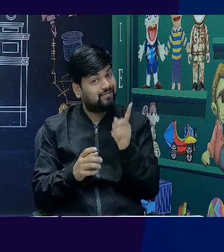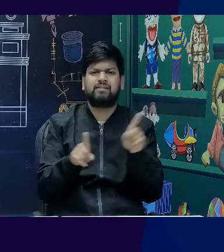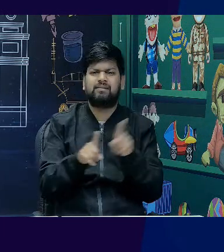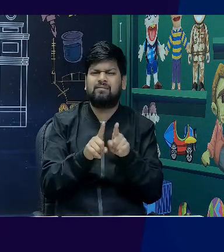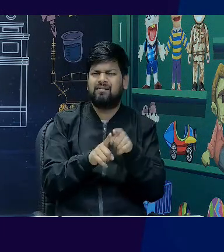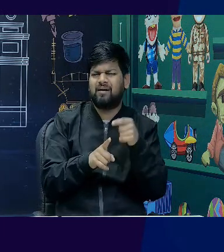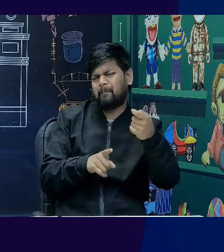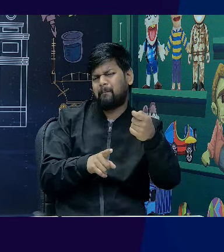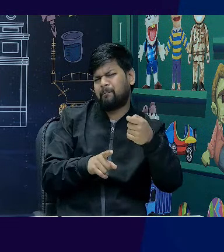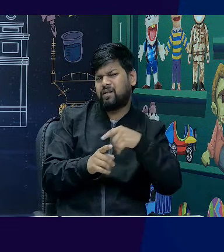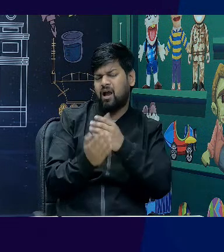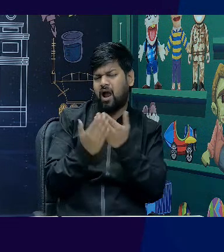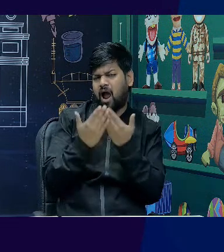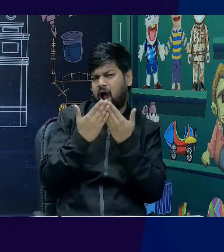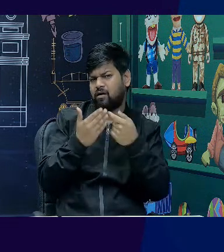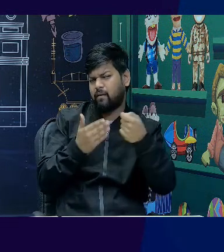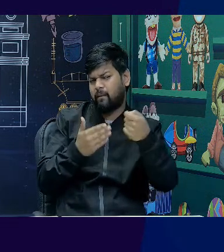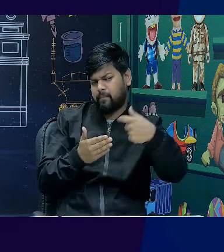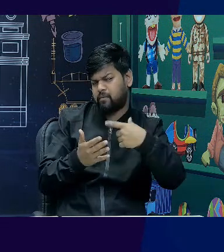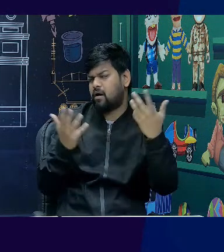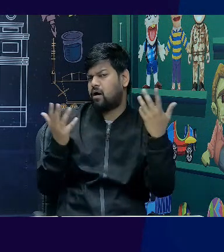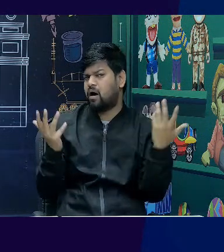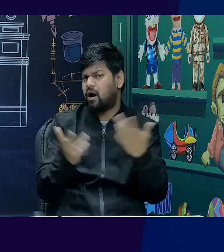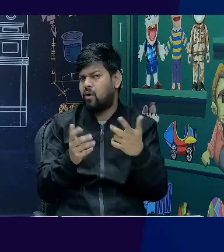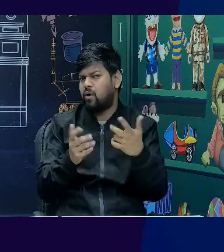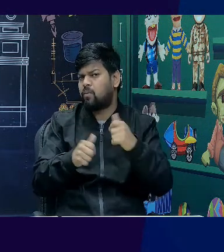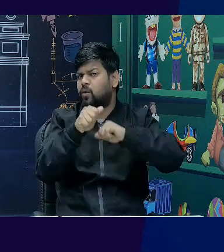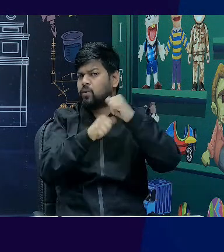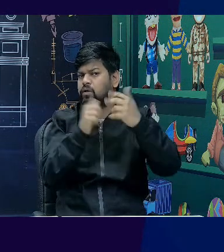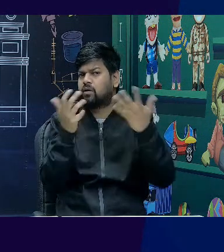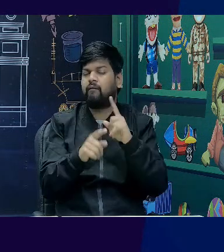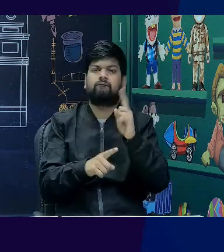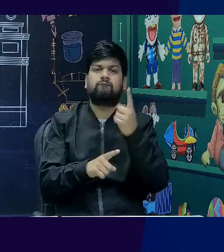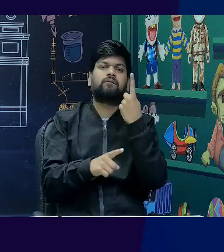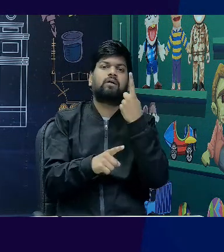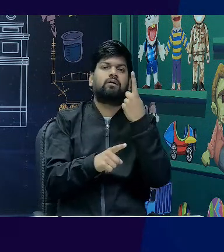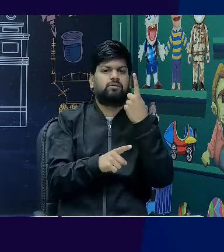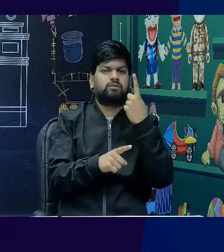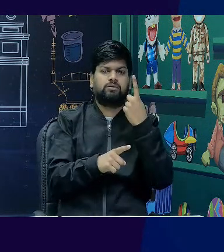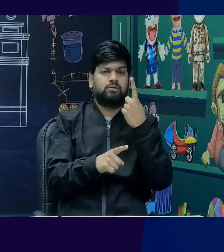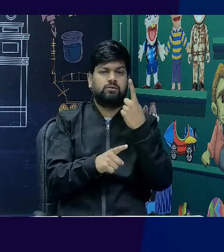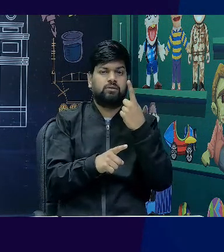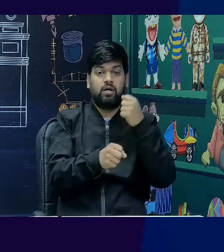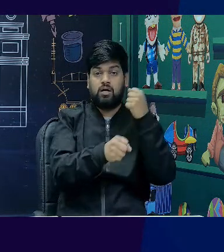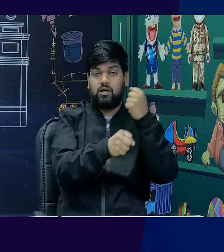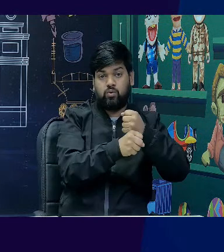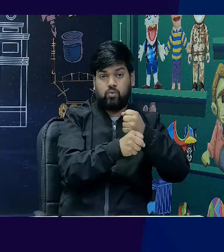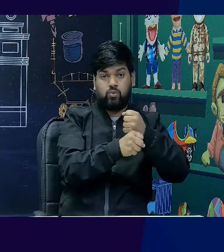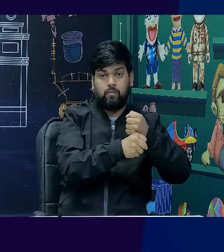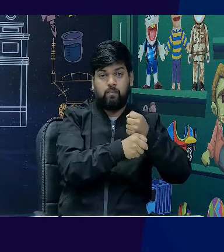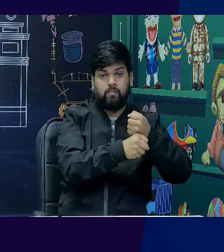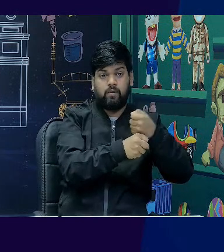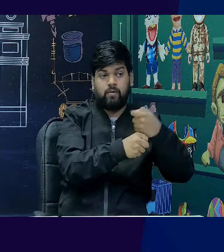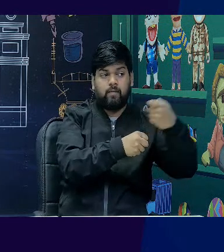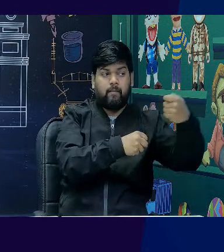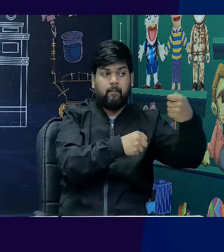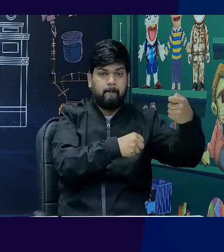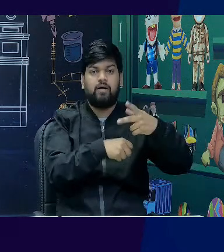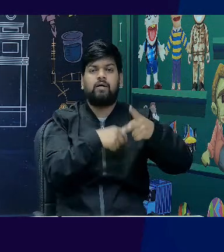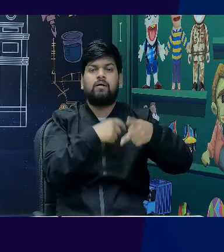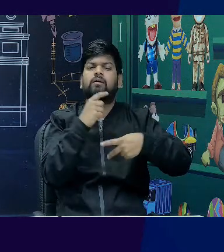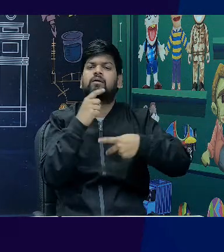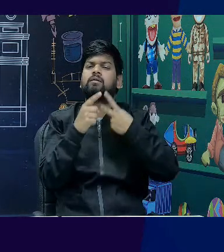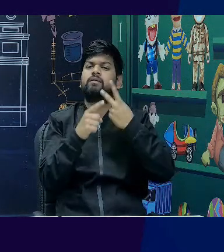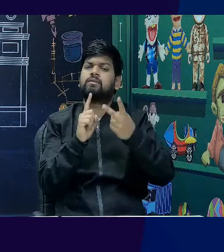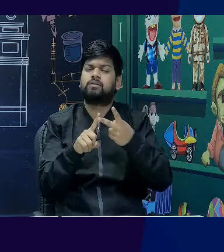getting some government funding. Two, the students are also paying some form of fees. So that is the